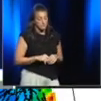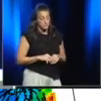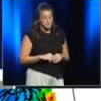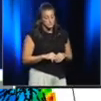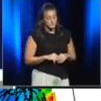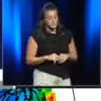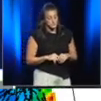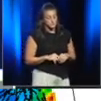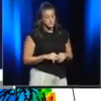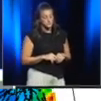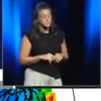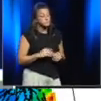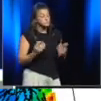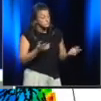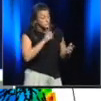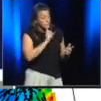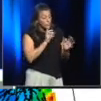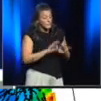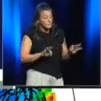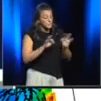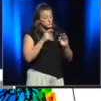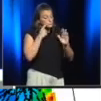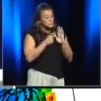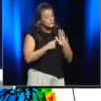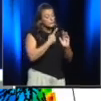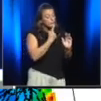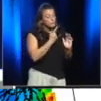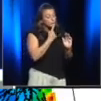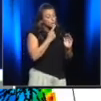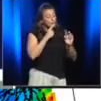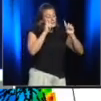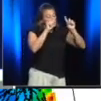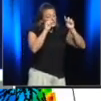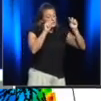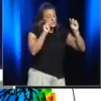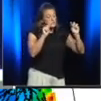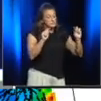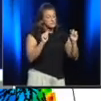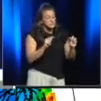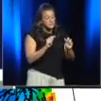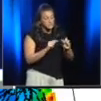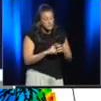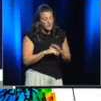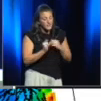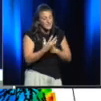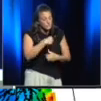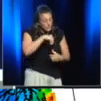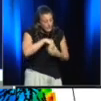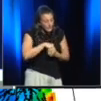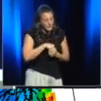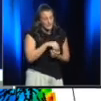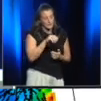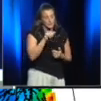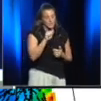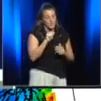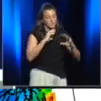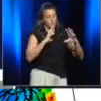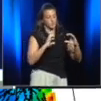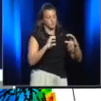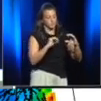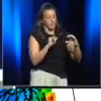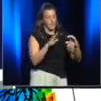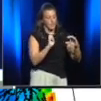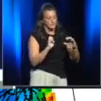And the really important thing to note are the red dots. They're CTD profiles that came from within the Antarctic pack ice. The